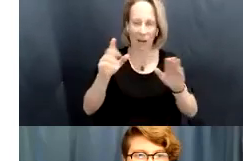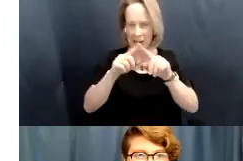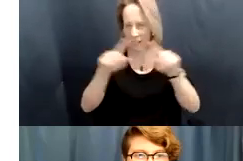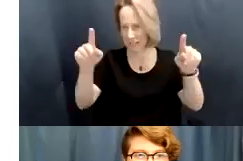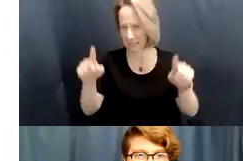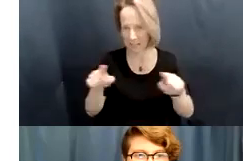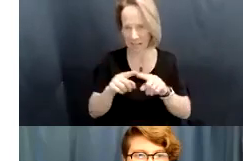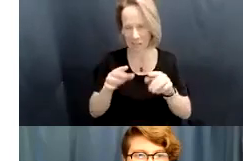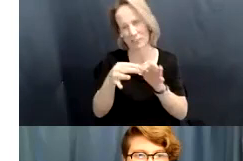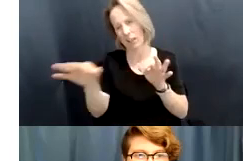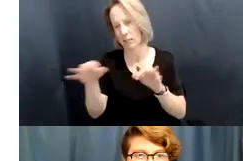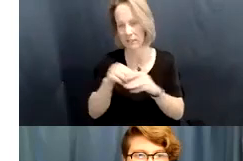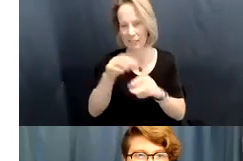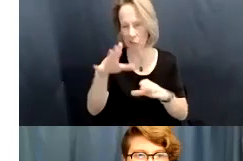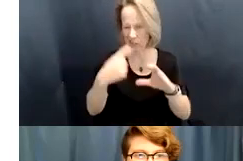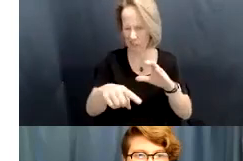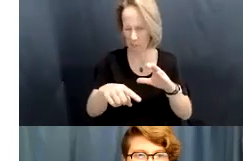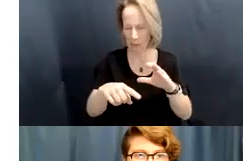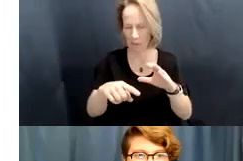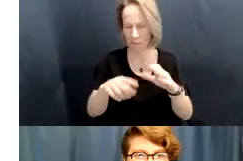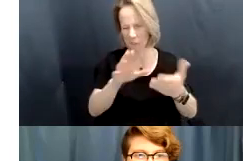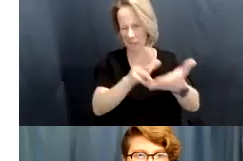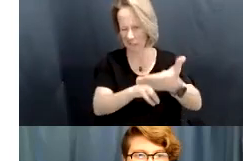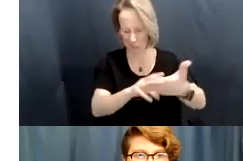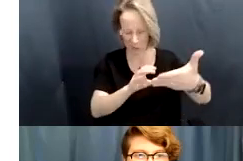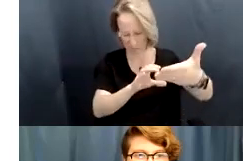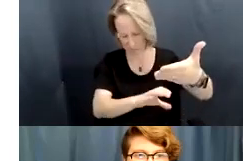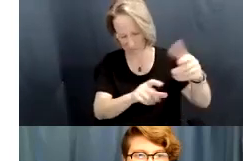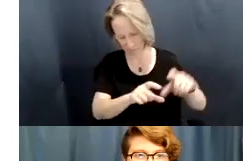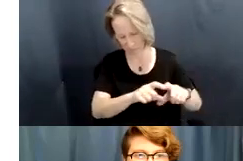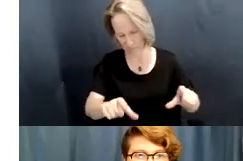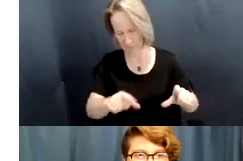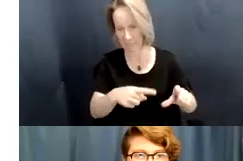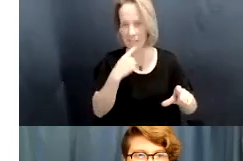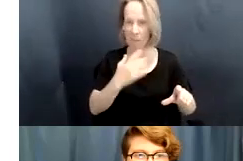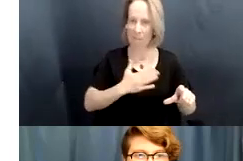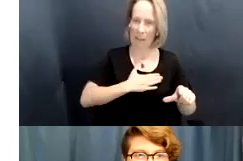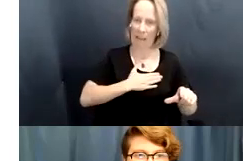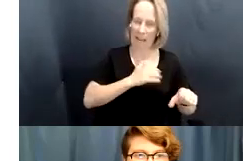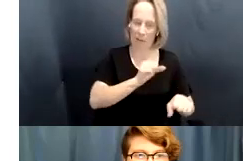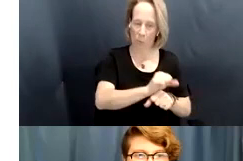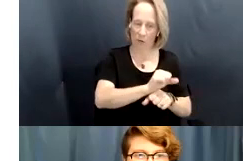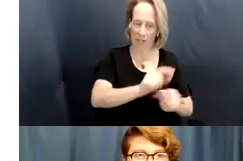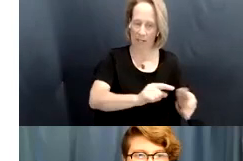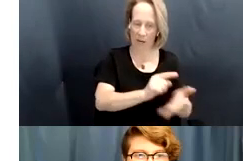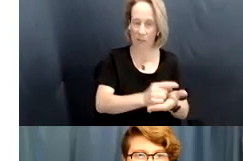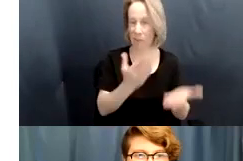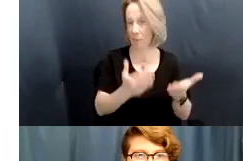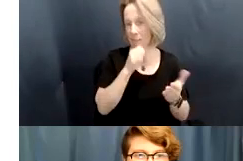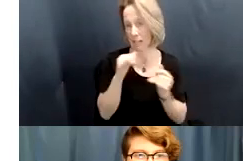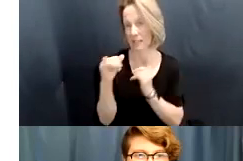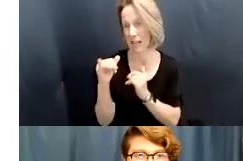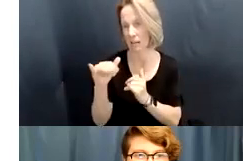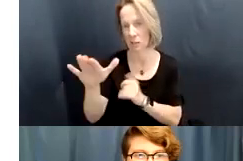her email signature that says, my working hours might not be your working hours, so please